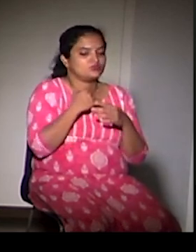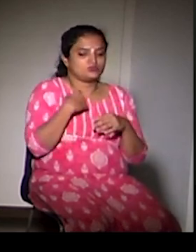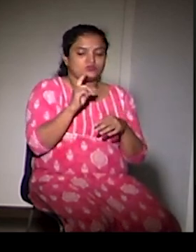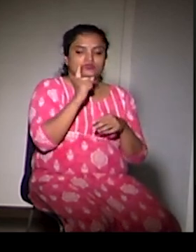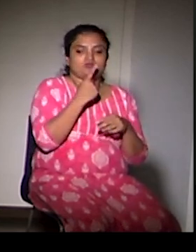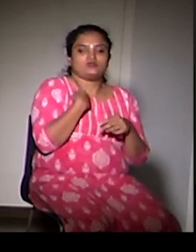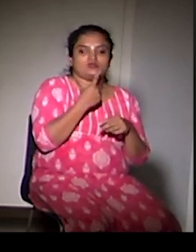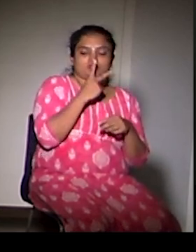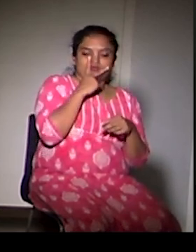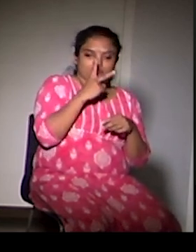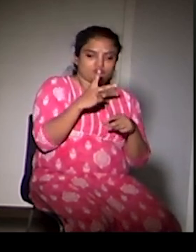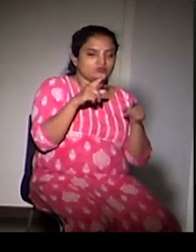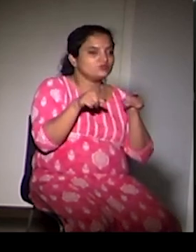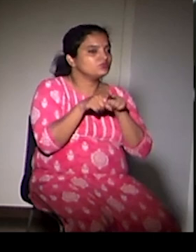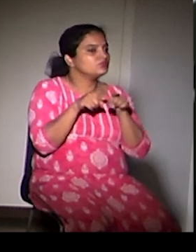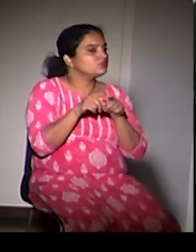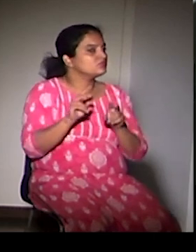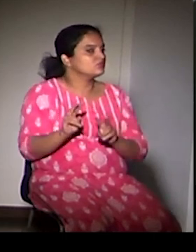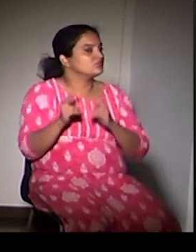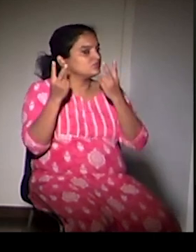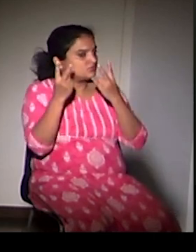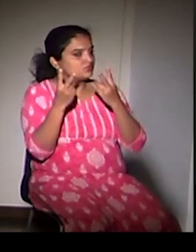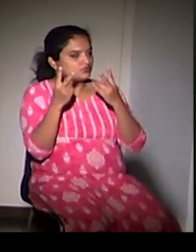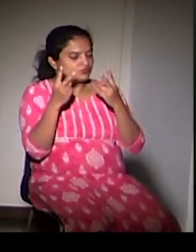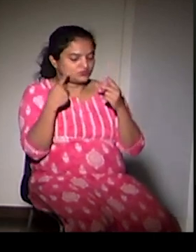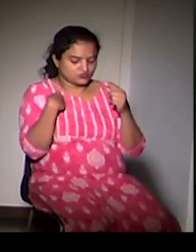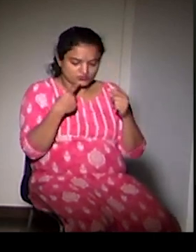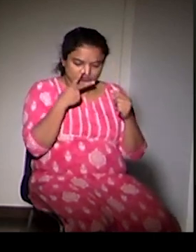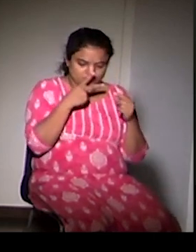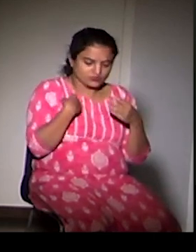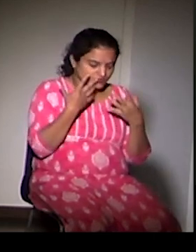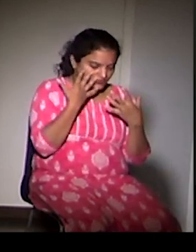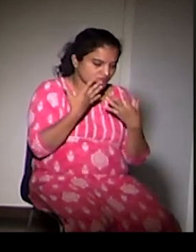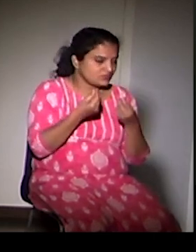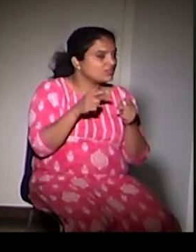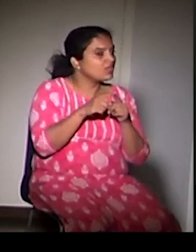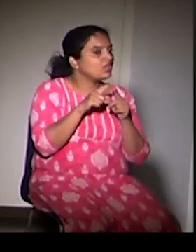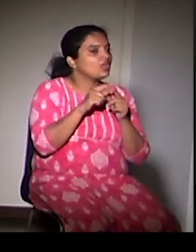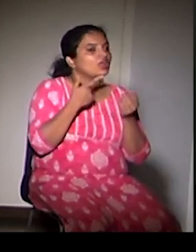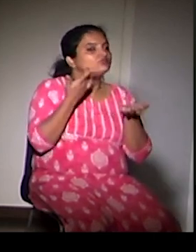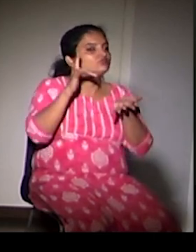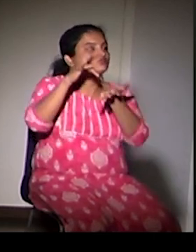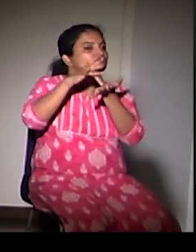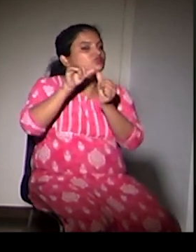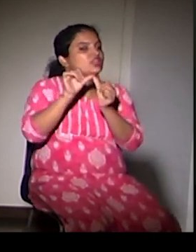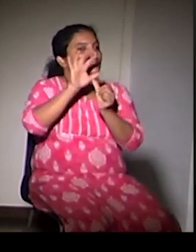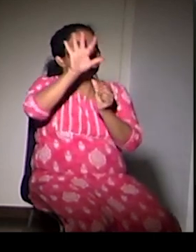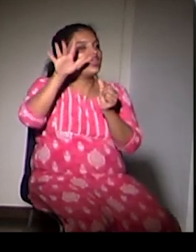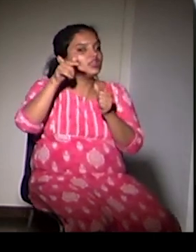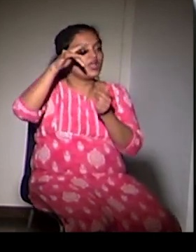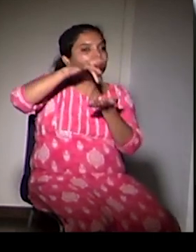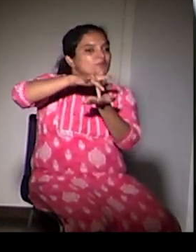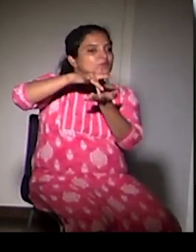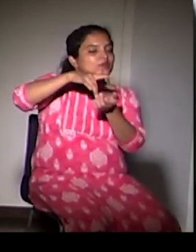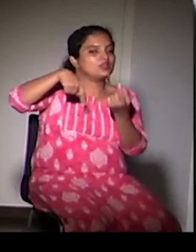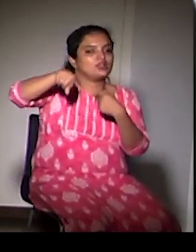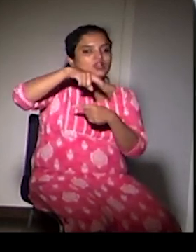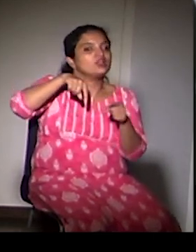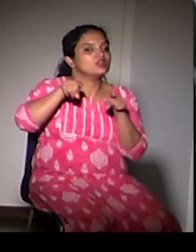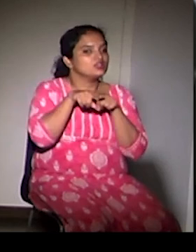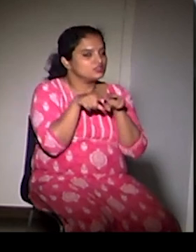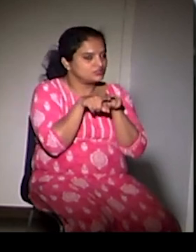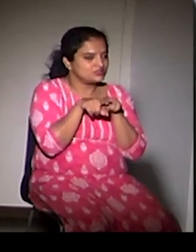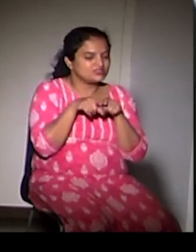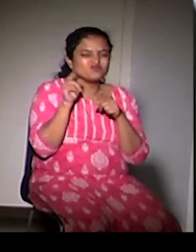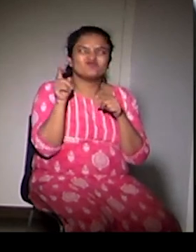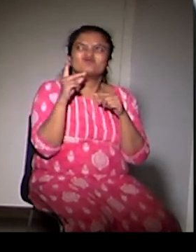seen elsewhere, Anatolia, Iran, and Central Asia. And I think there is a sense that